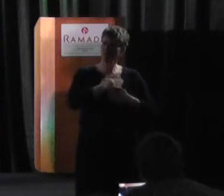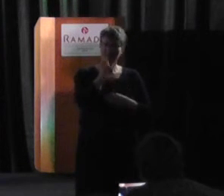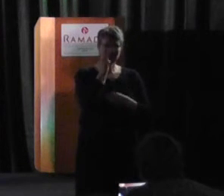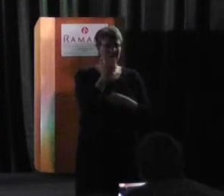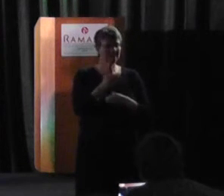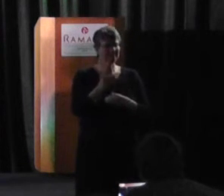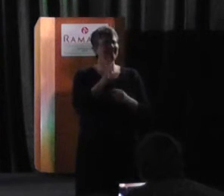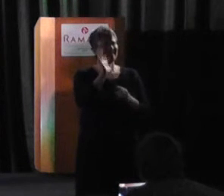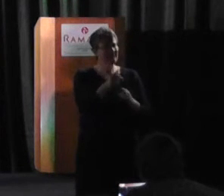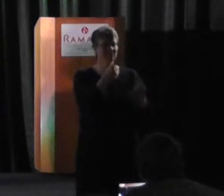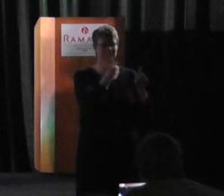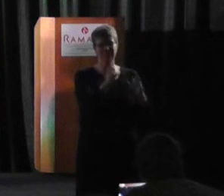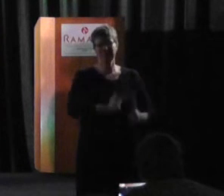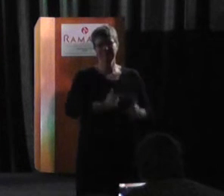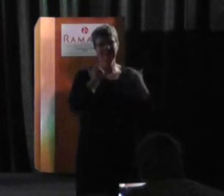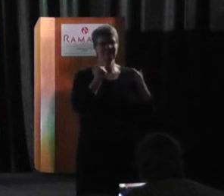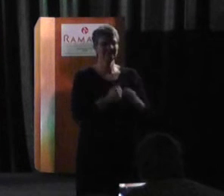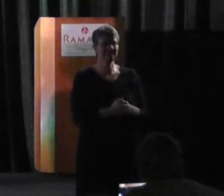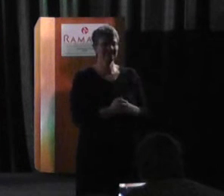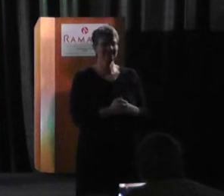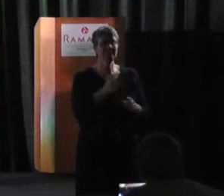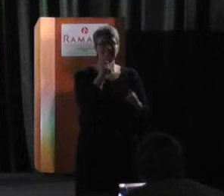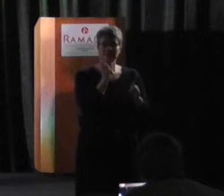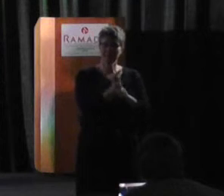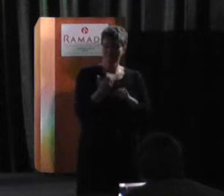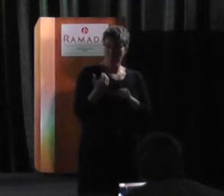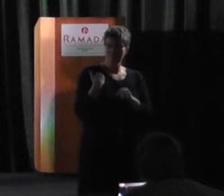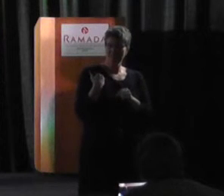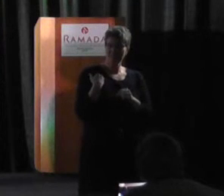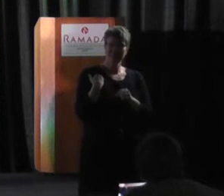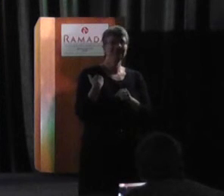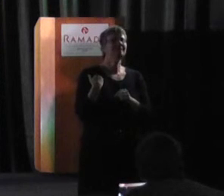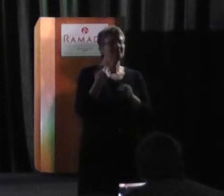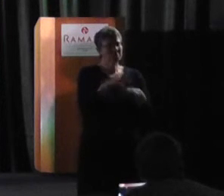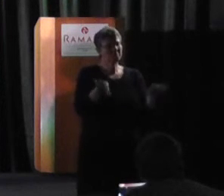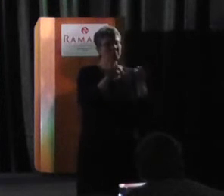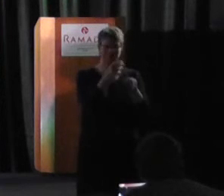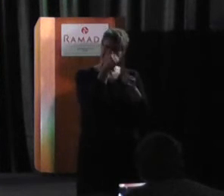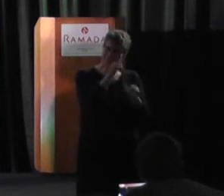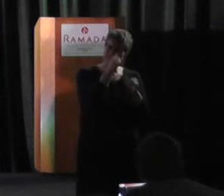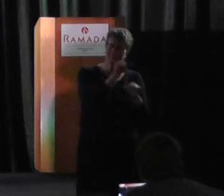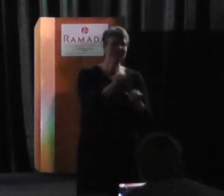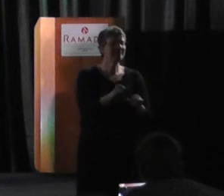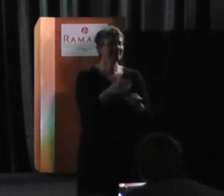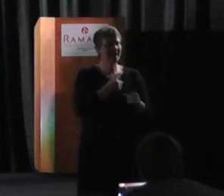life is about. She reminds me that we are never too old to be silly and that laughter is always the best